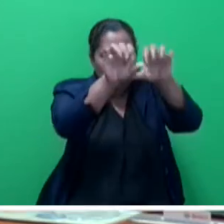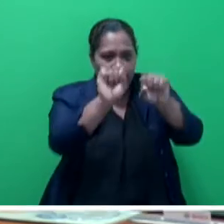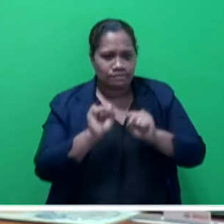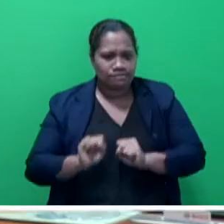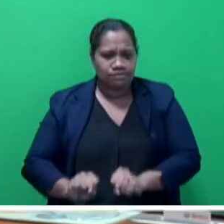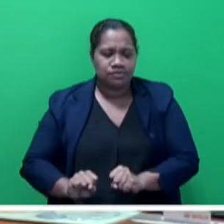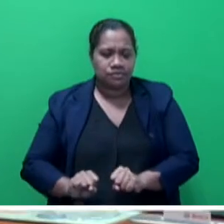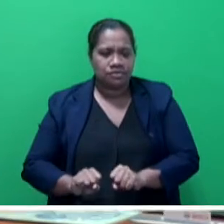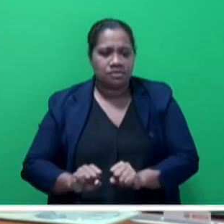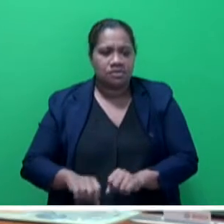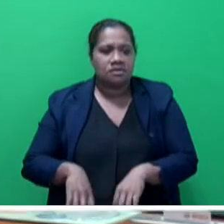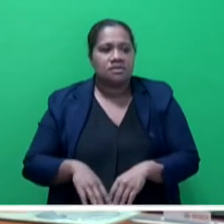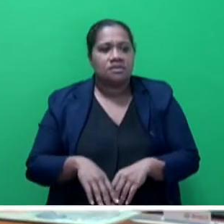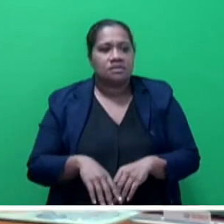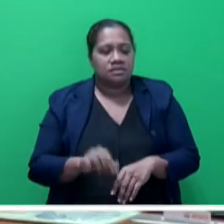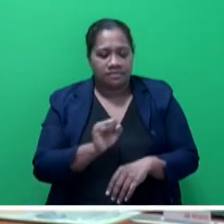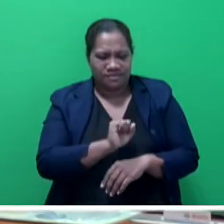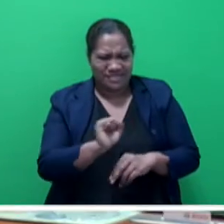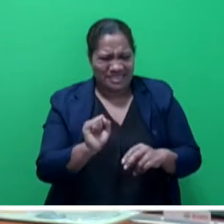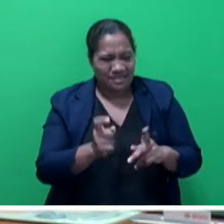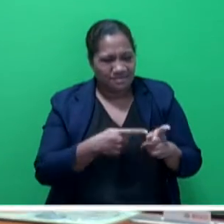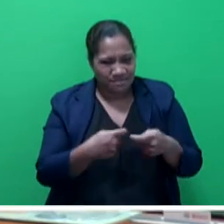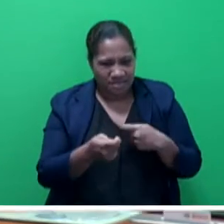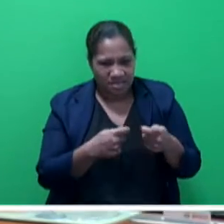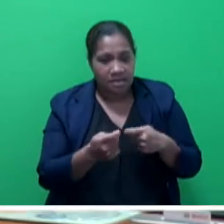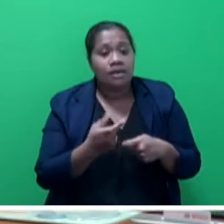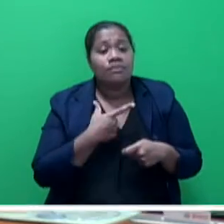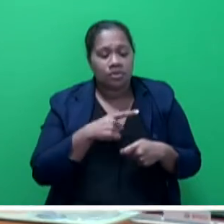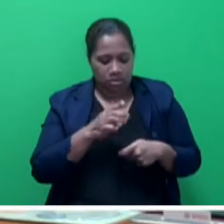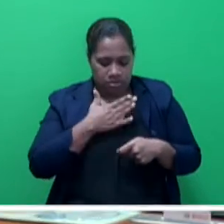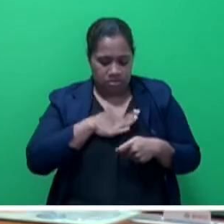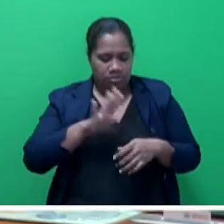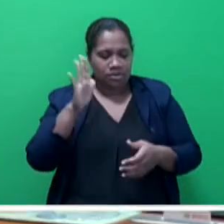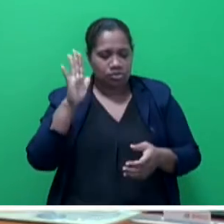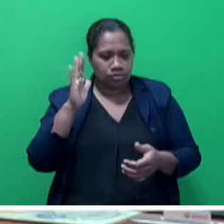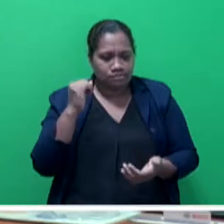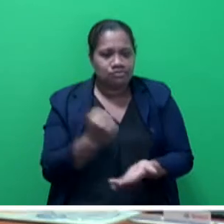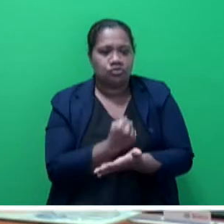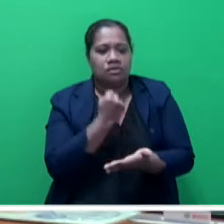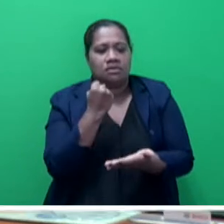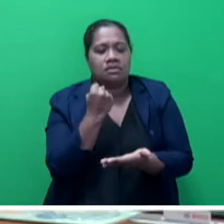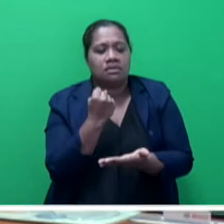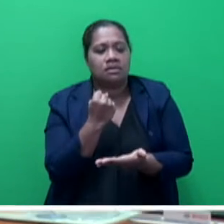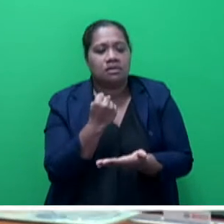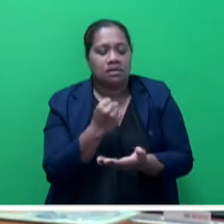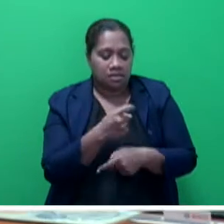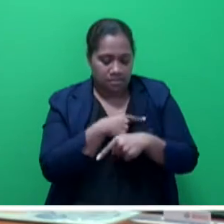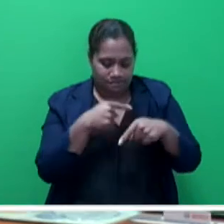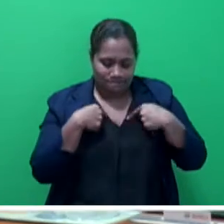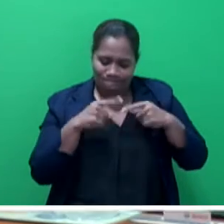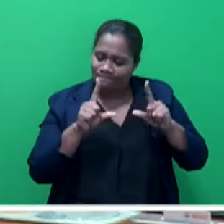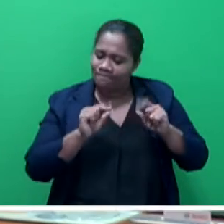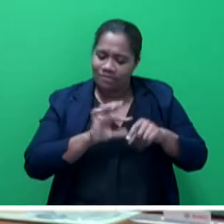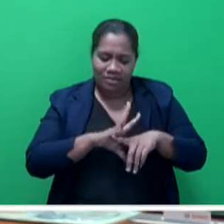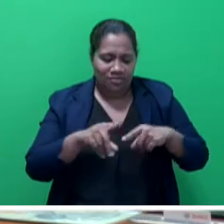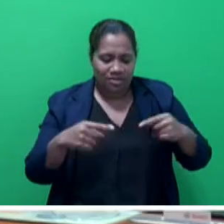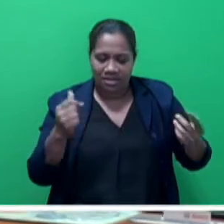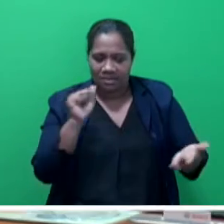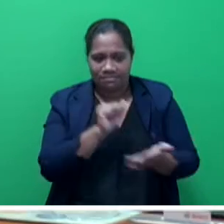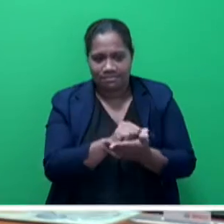the illegal structures, because we wanted to be sure that we did everything in a proper